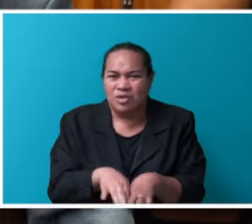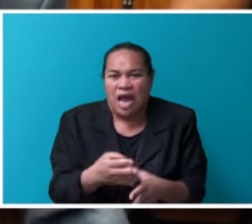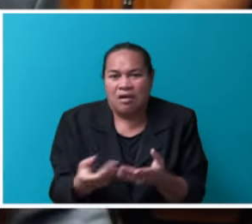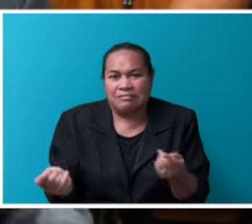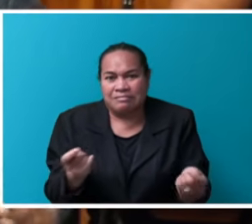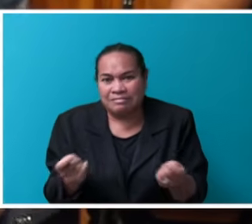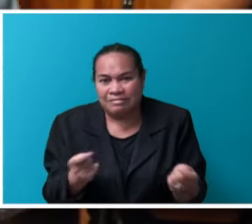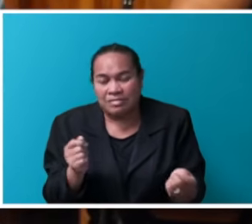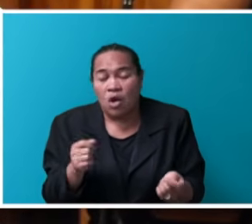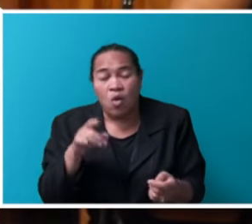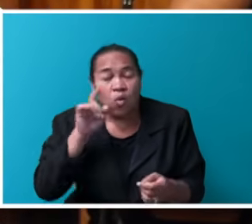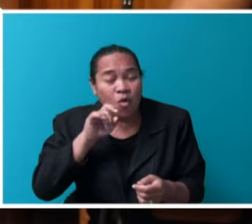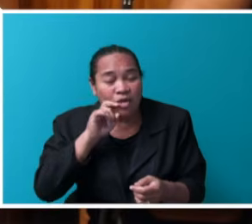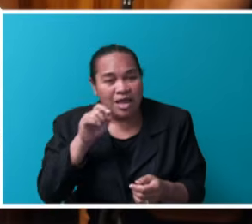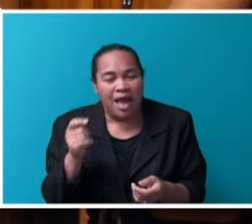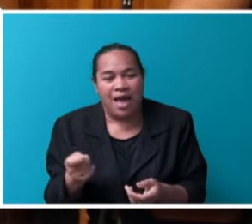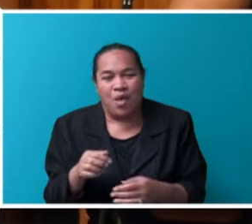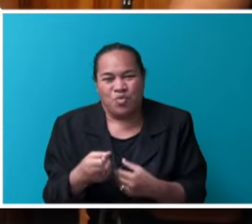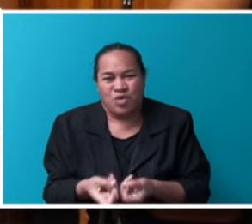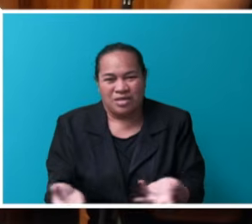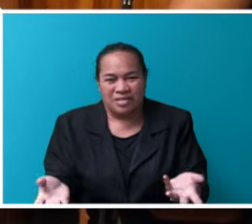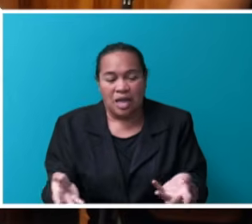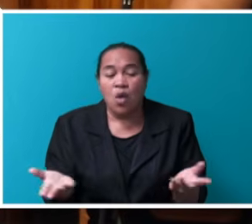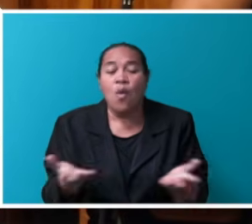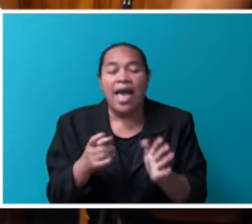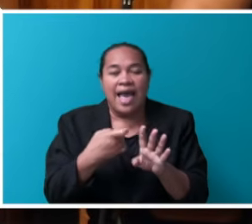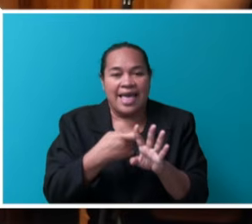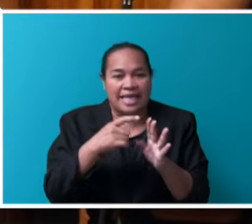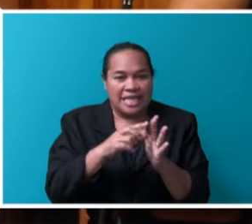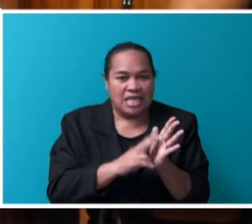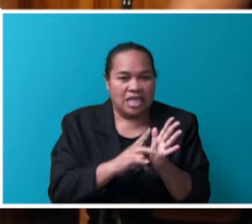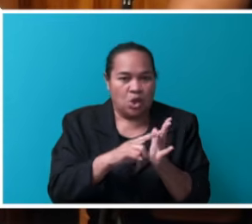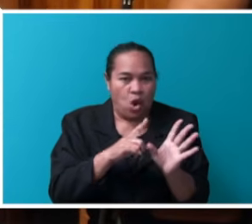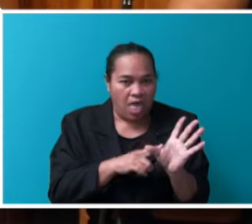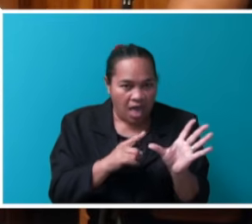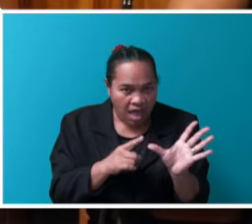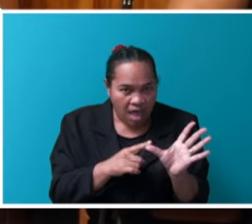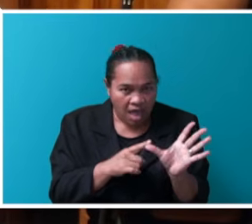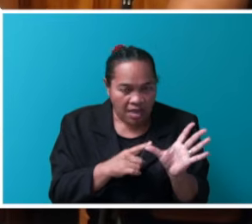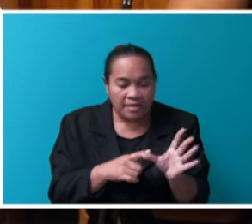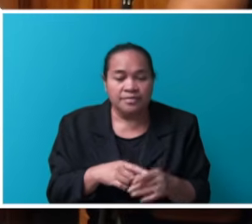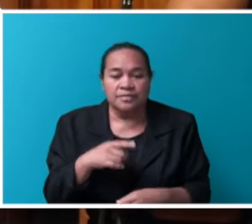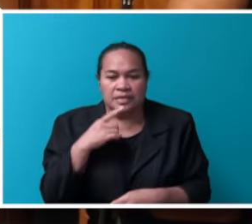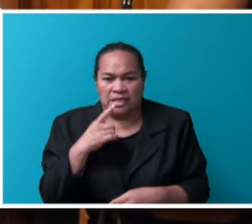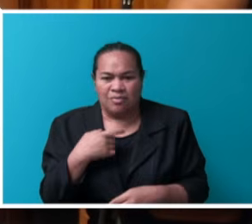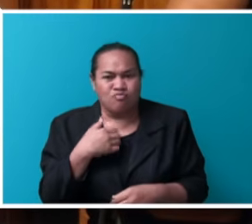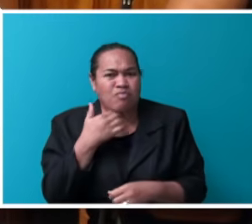wastewater management. Notably, the Kinoya wastewater treatment facility is currently